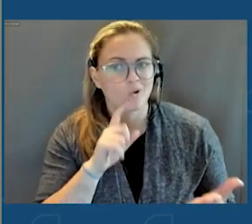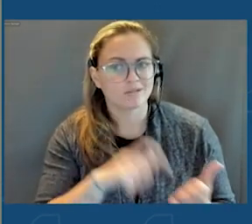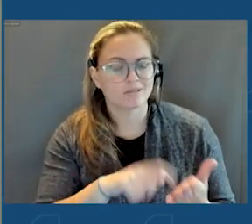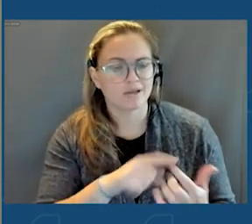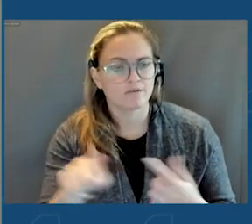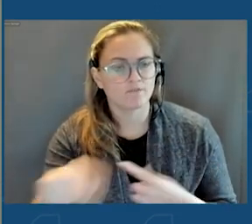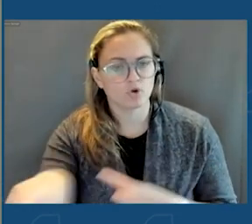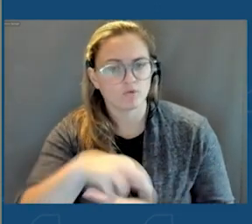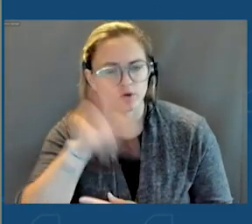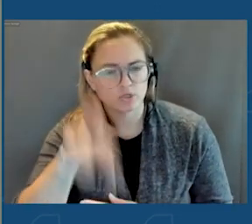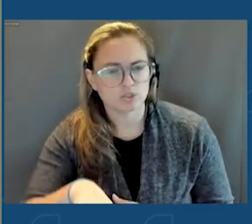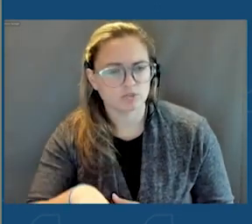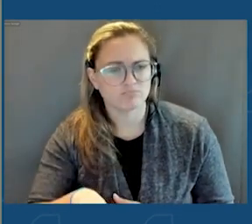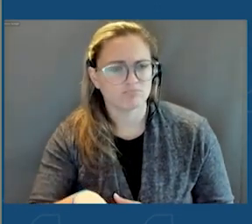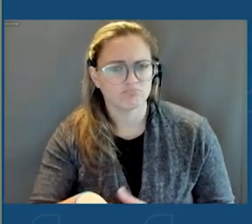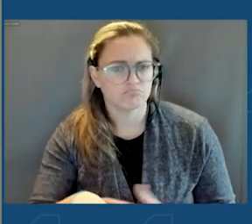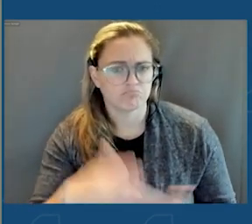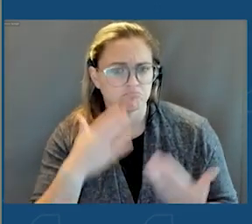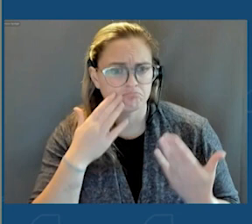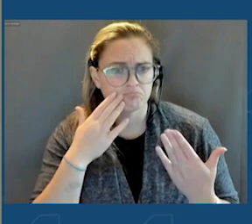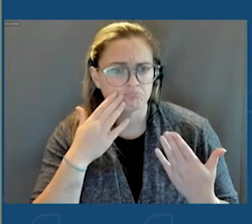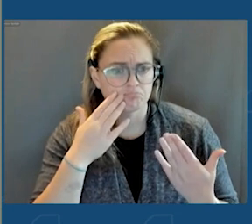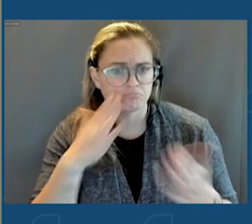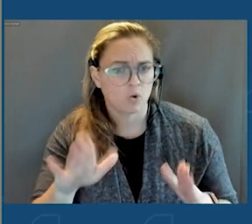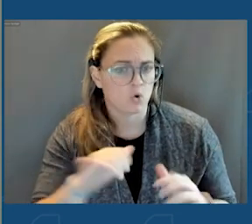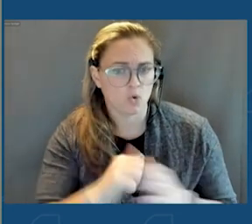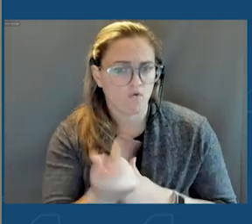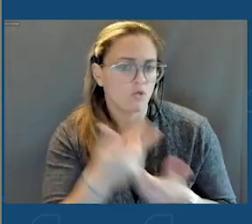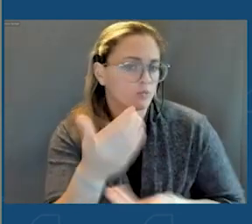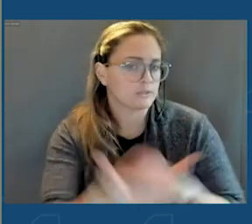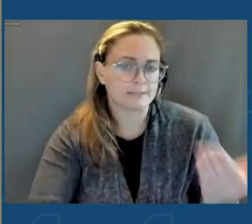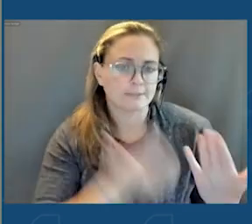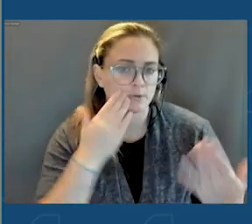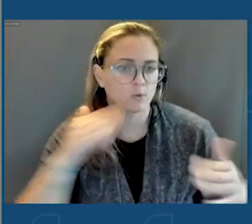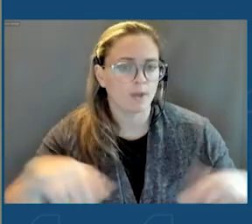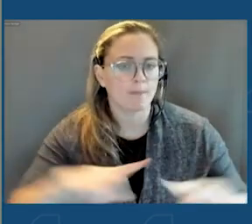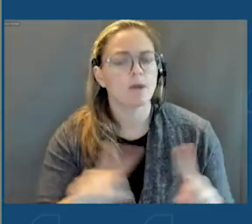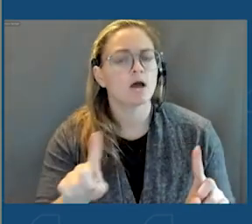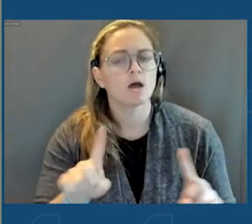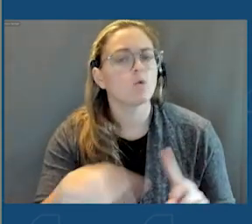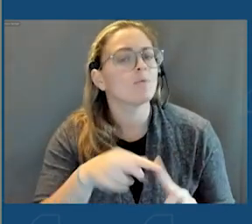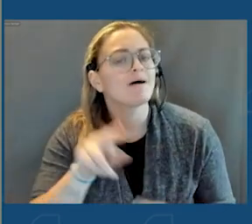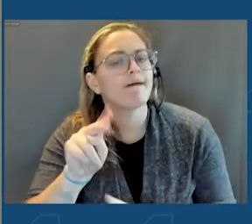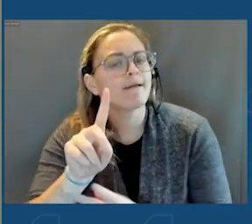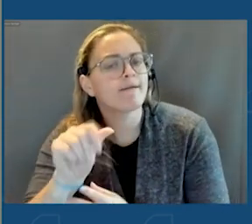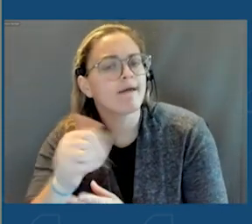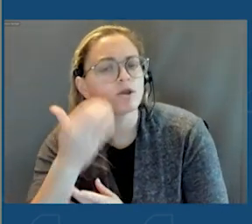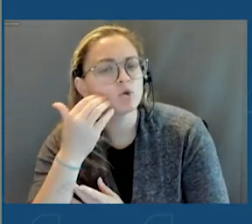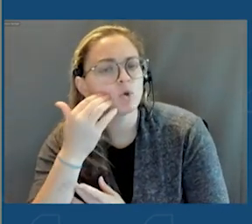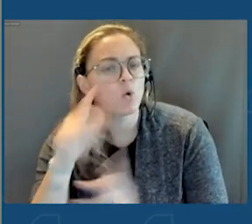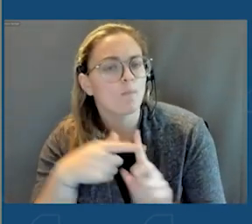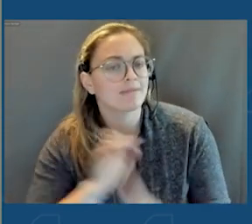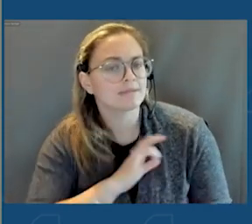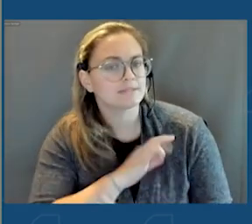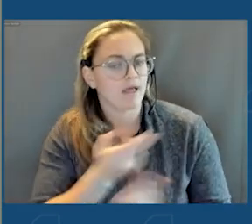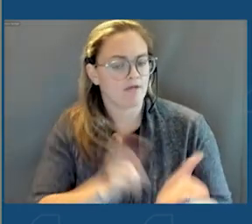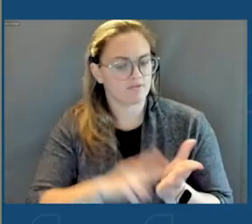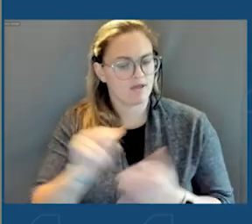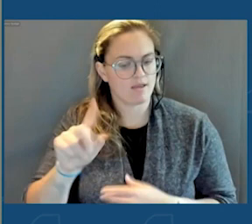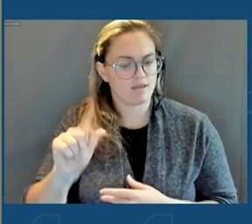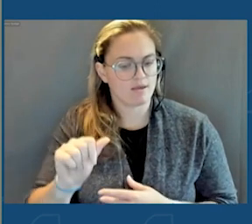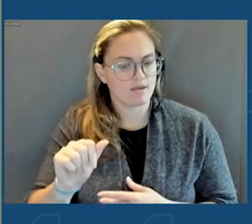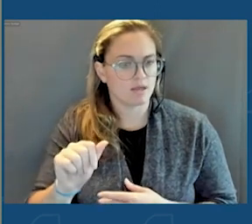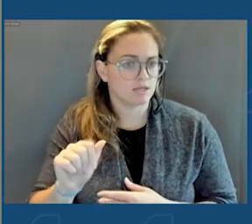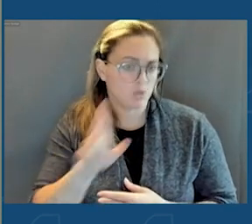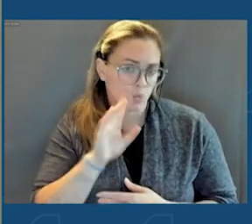Rochester? No, I was recused from all those proceedings. But about on the NDAs, would your staff have signed the NDAs? That would be something